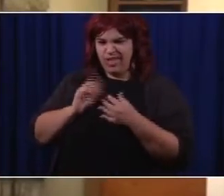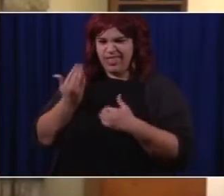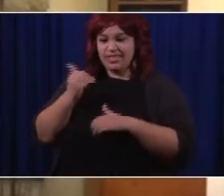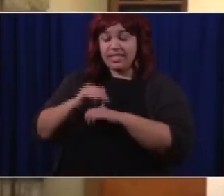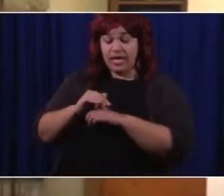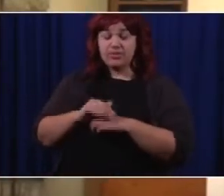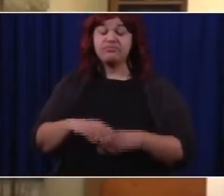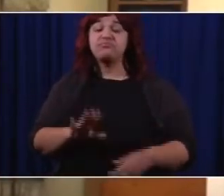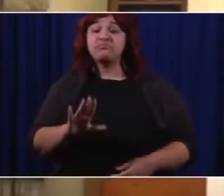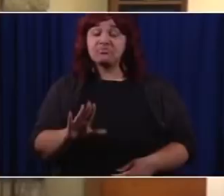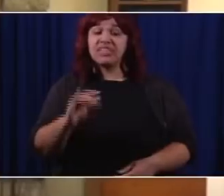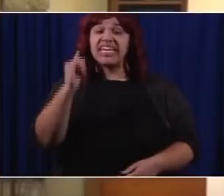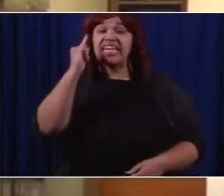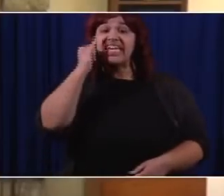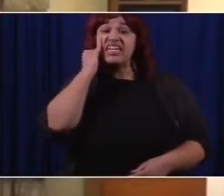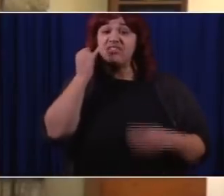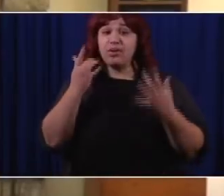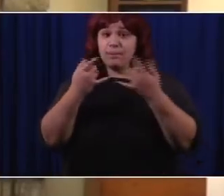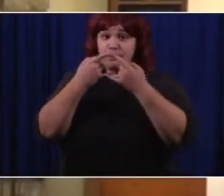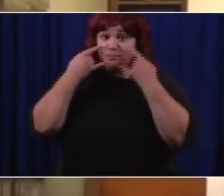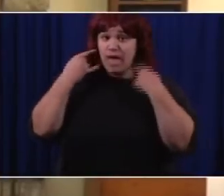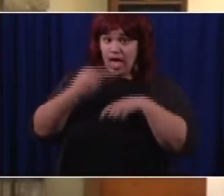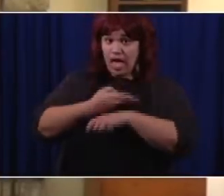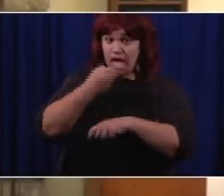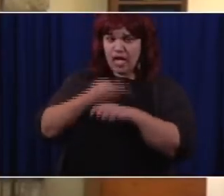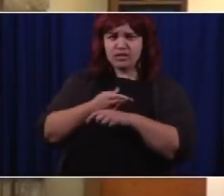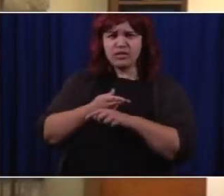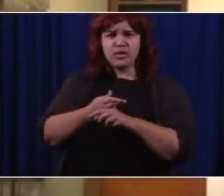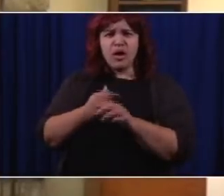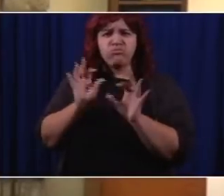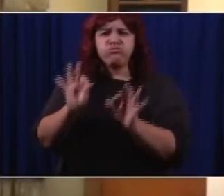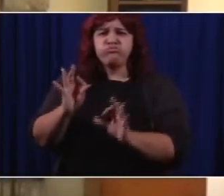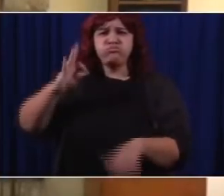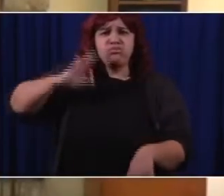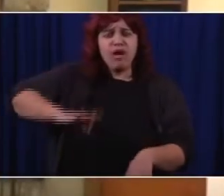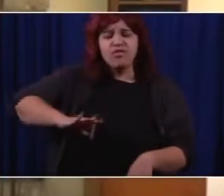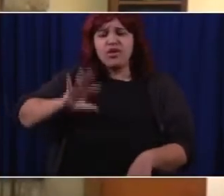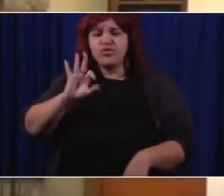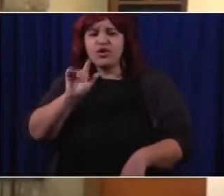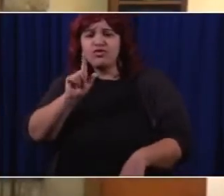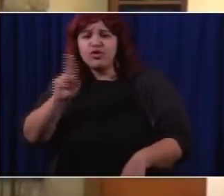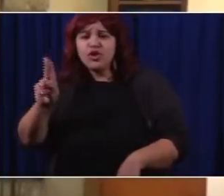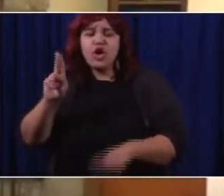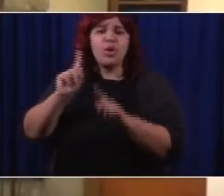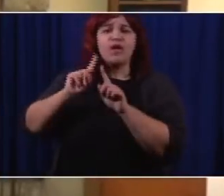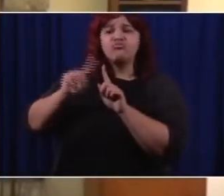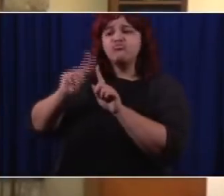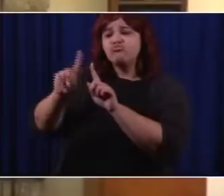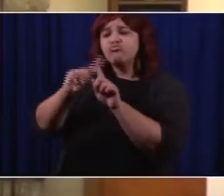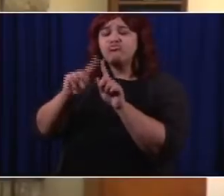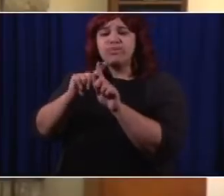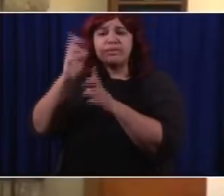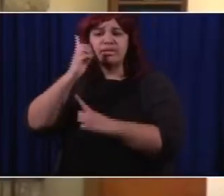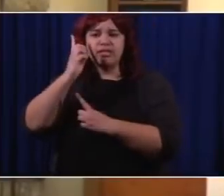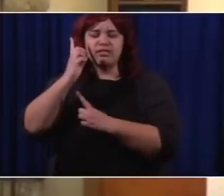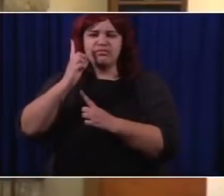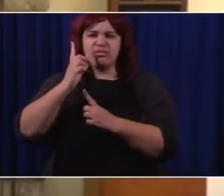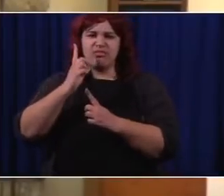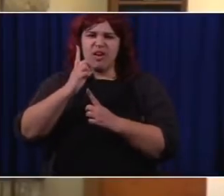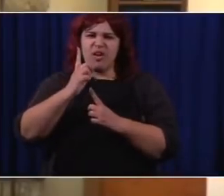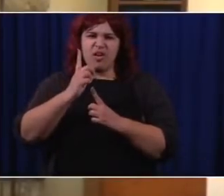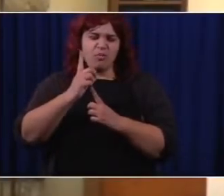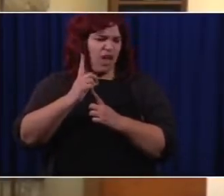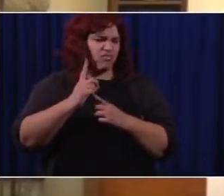illnesses, why are they not working for COVID? And then the second part of that is, what evidence are you getting to indicate mask compliance levels? The eyeball